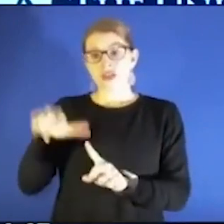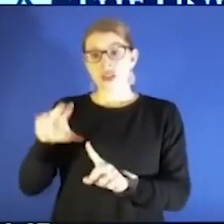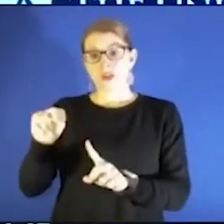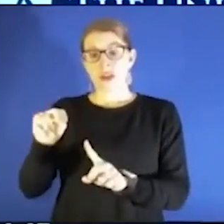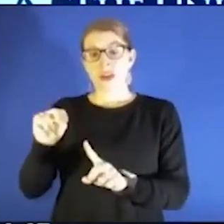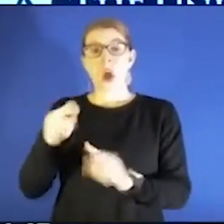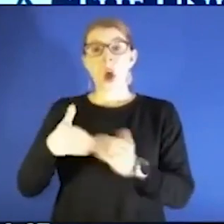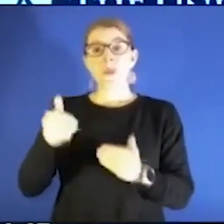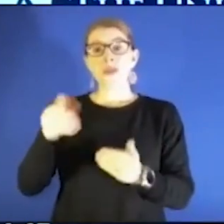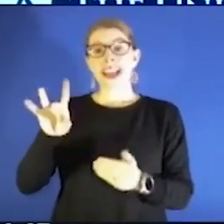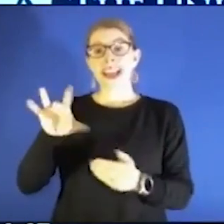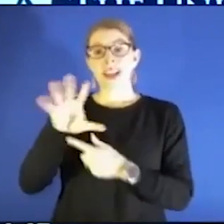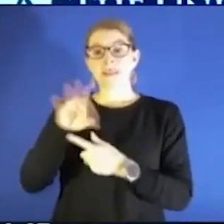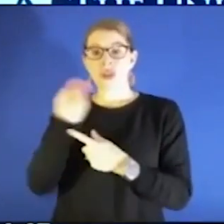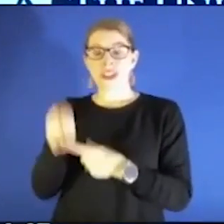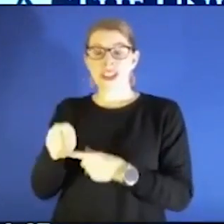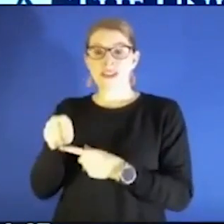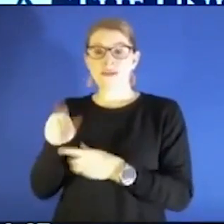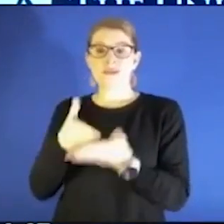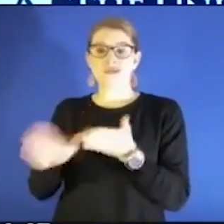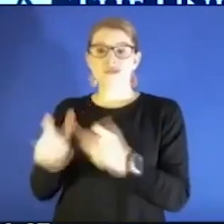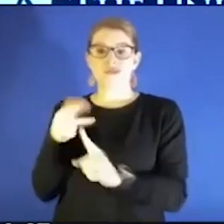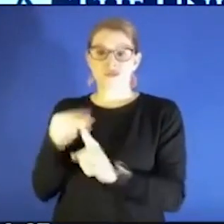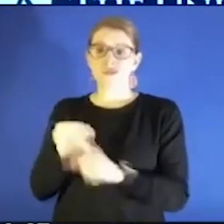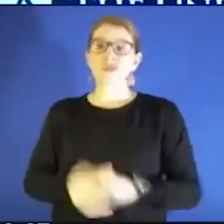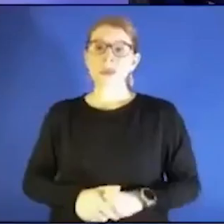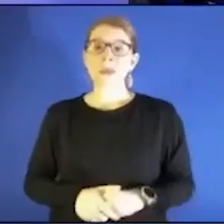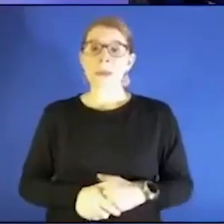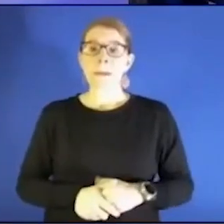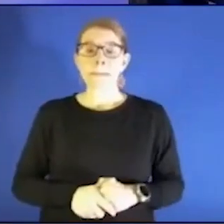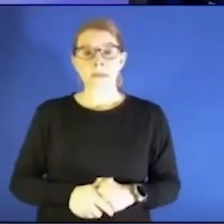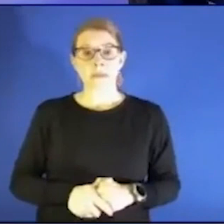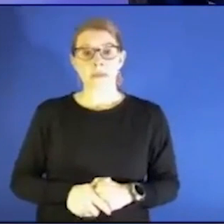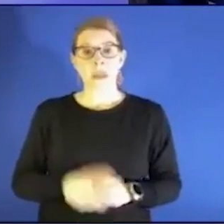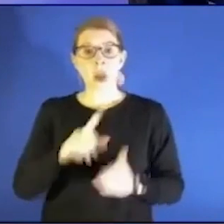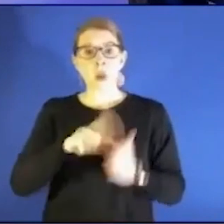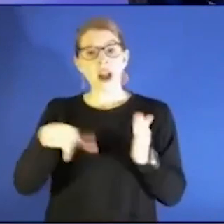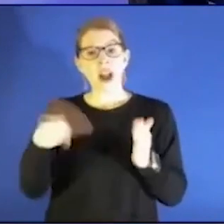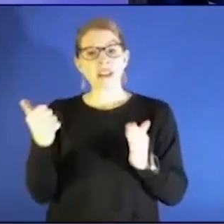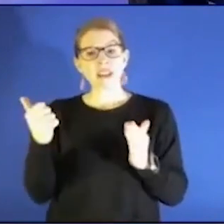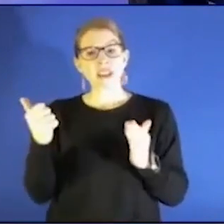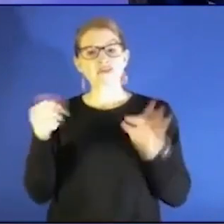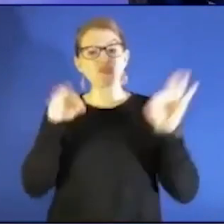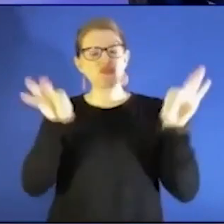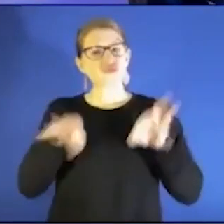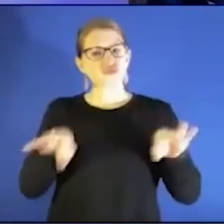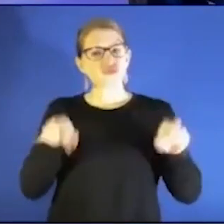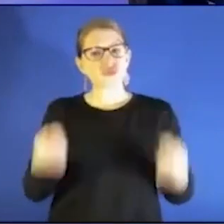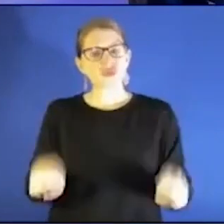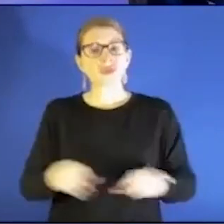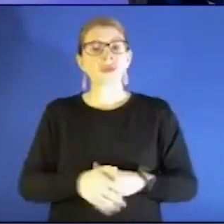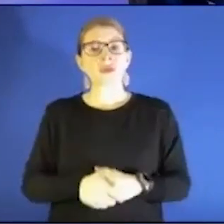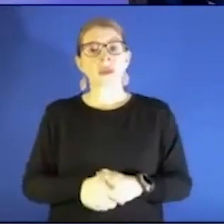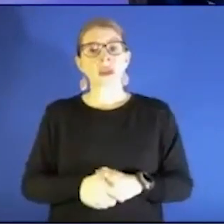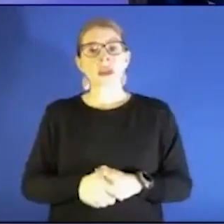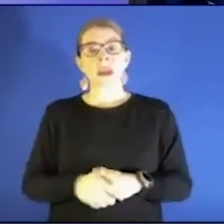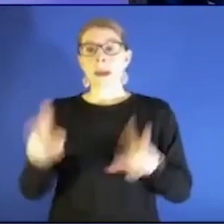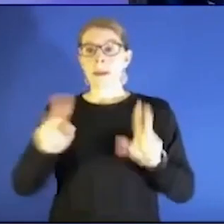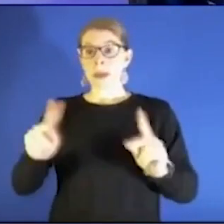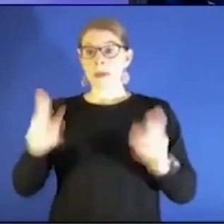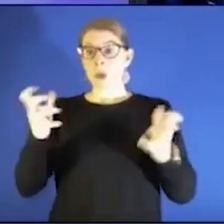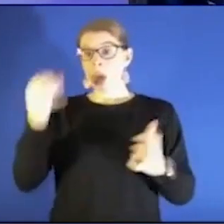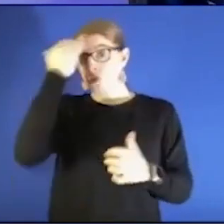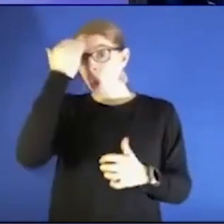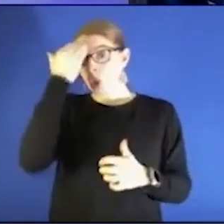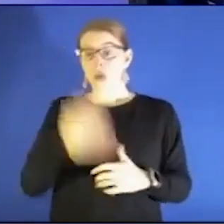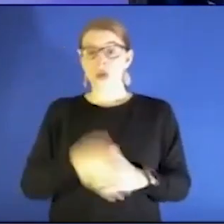85% of them were unvaccinated. So what else can you tell us about, because people want to know who is most